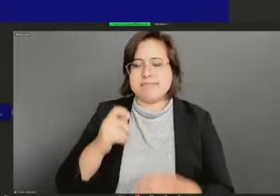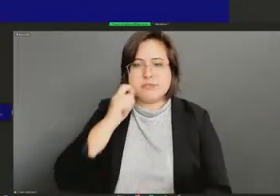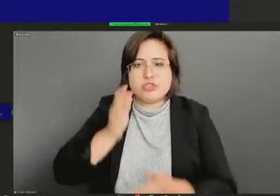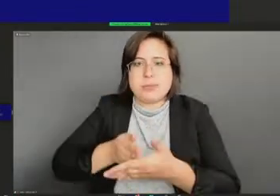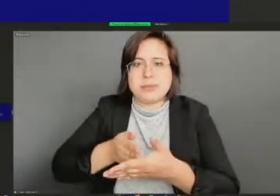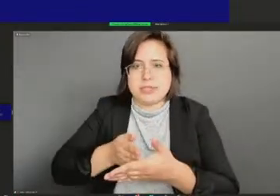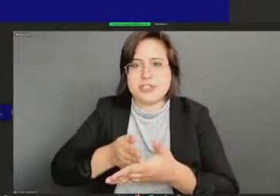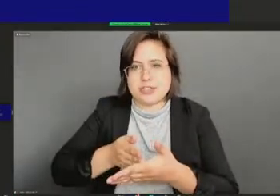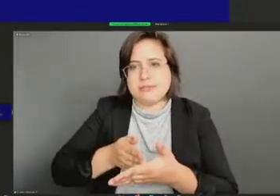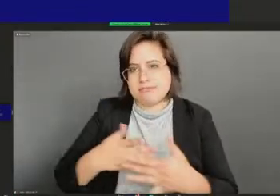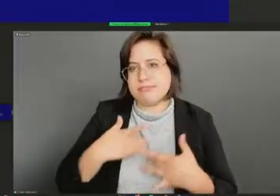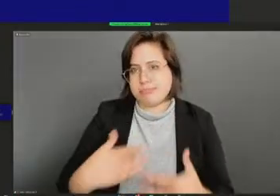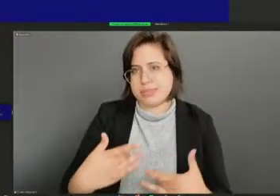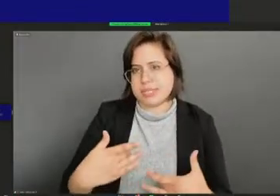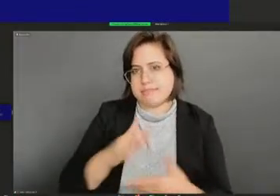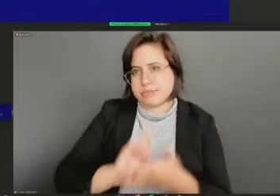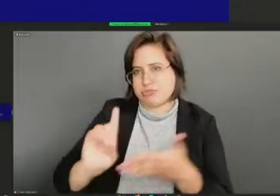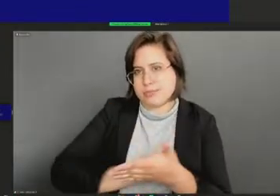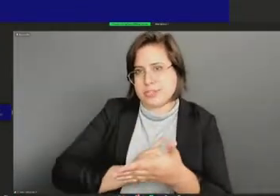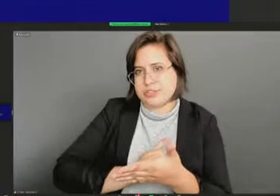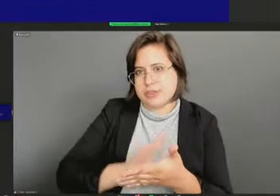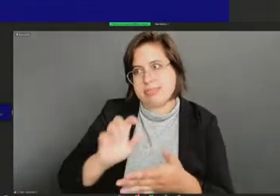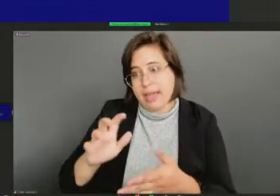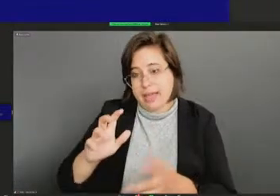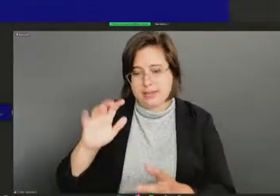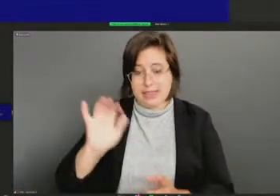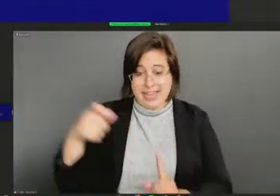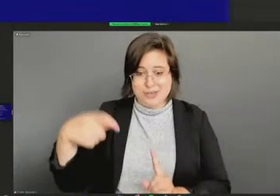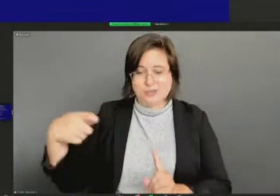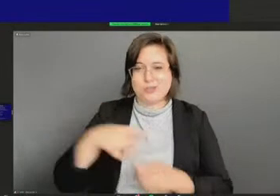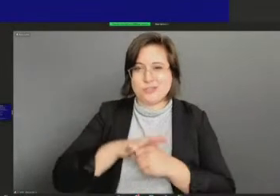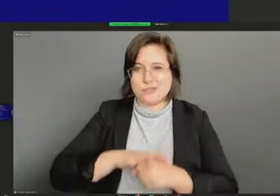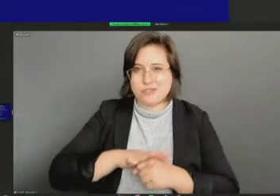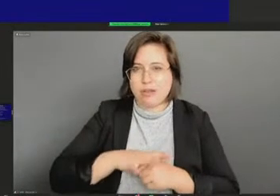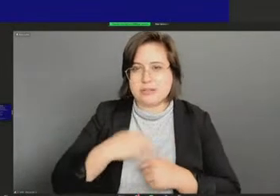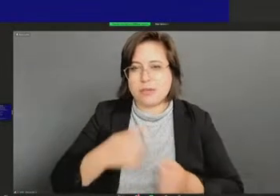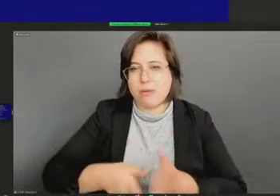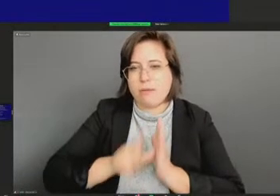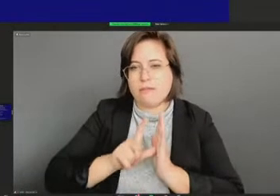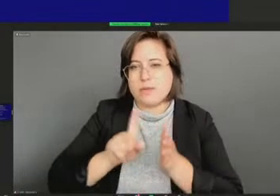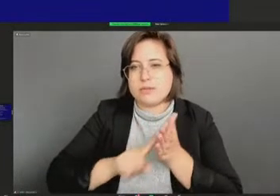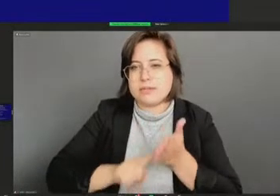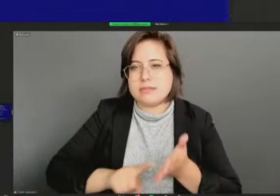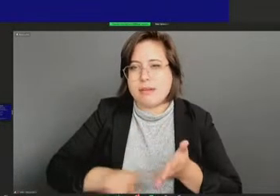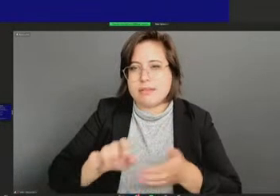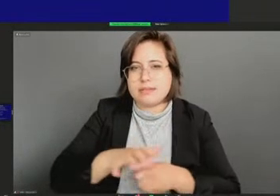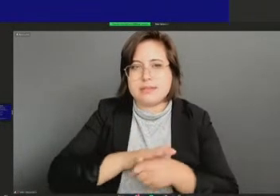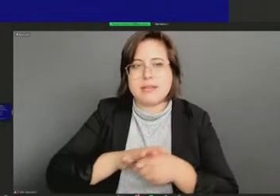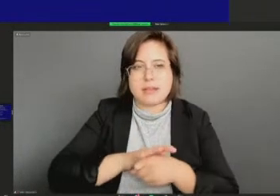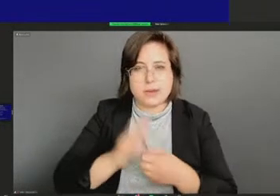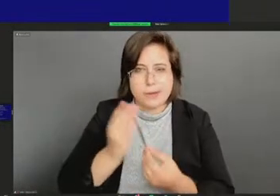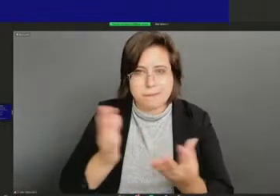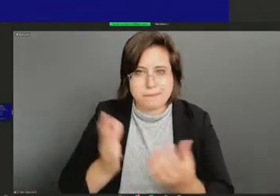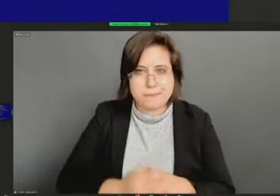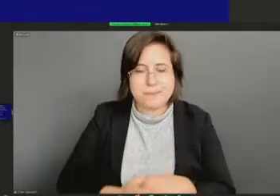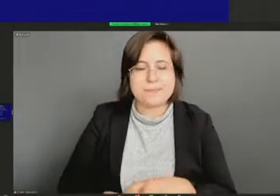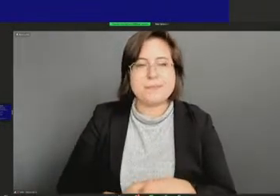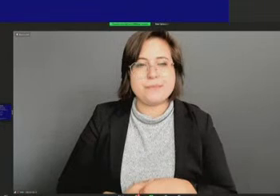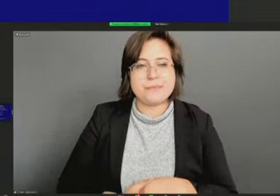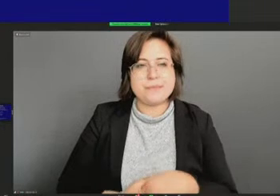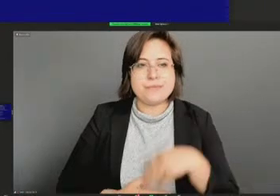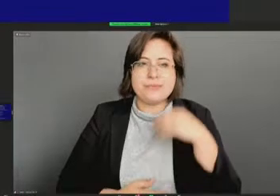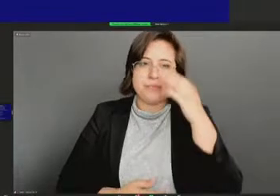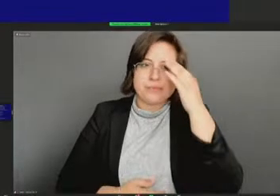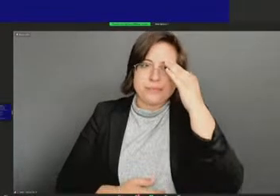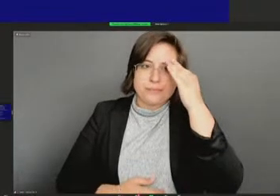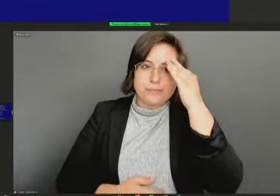of discrimination is a source of stress. And I want to review some of the science in this area for you. One